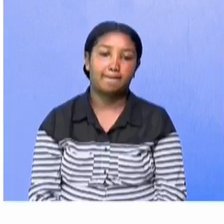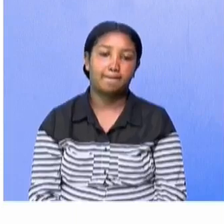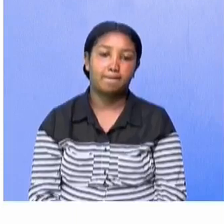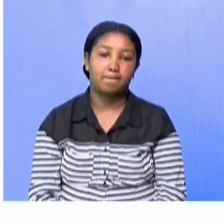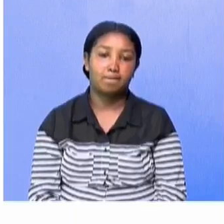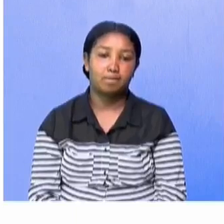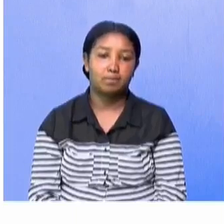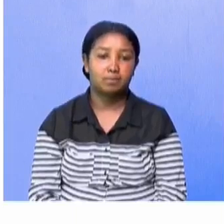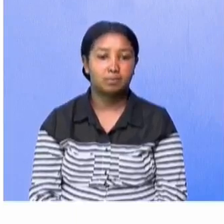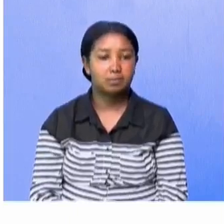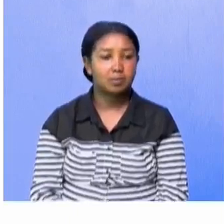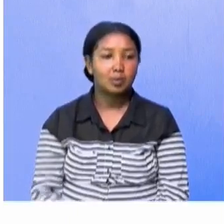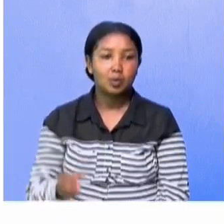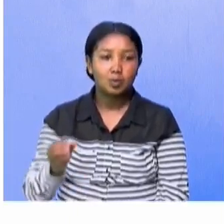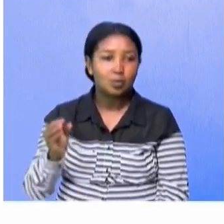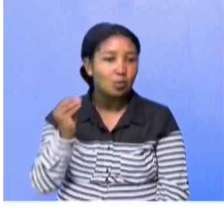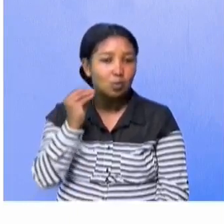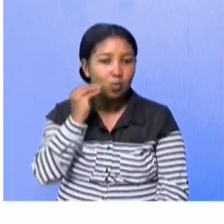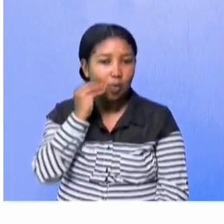the pictures